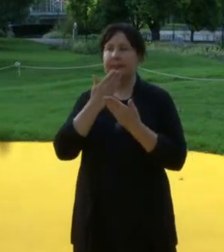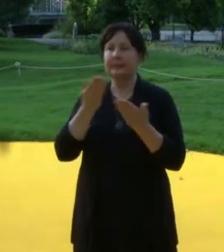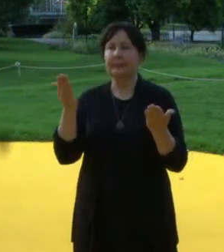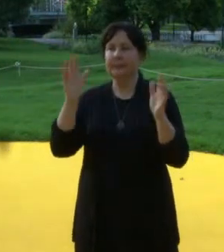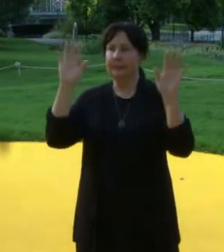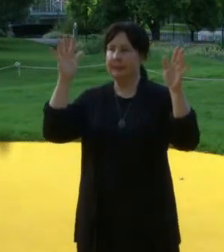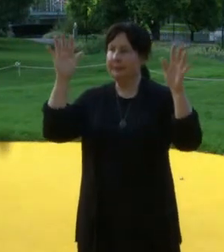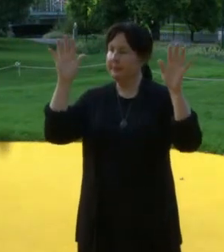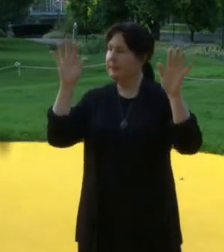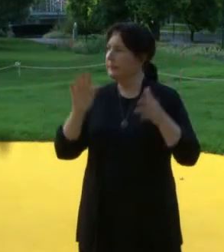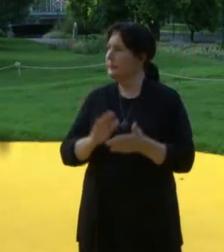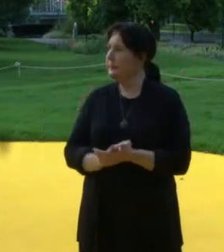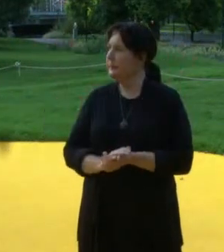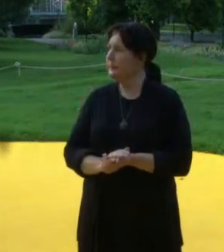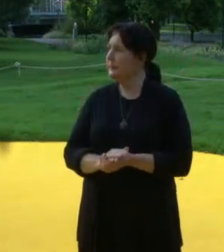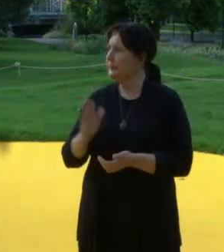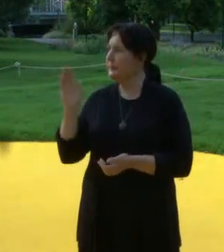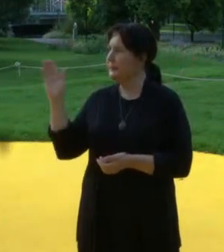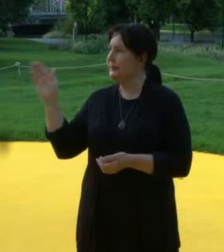Thank you, Amani.